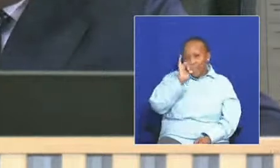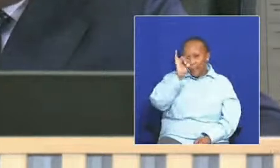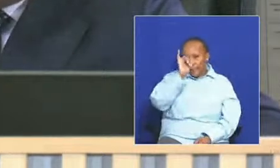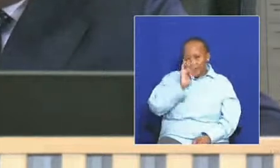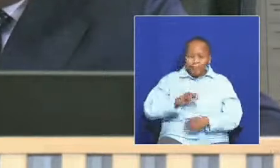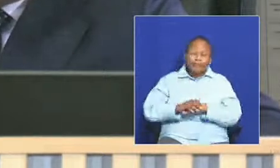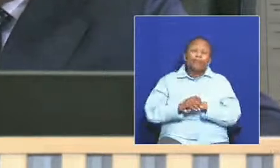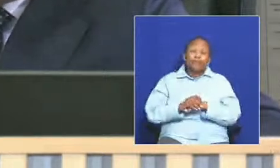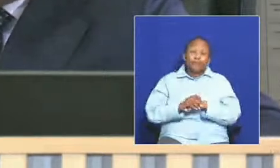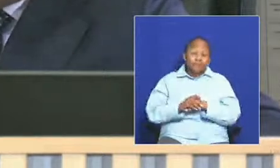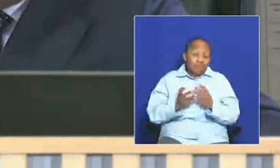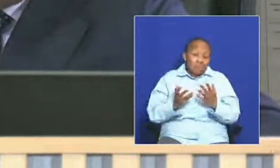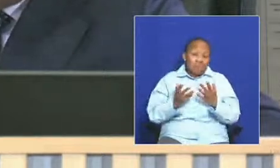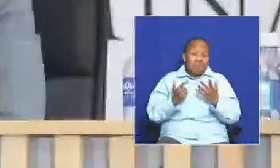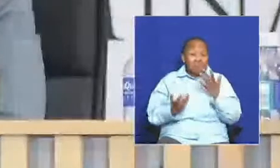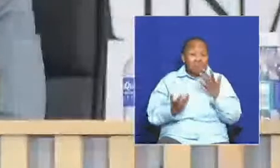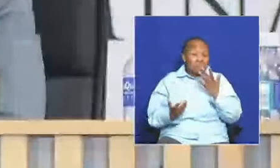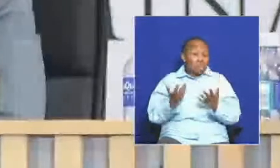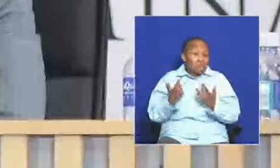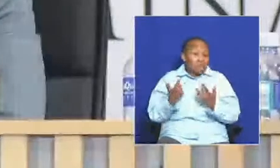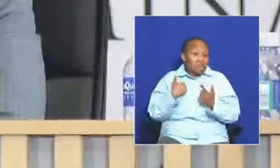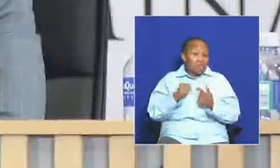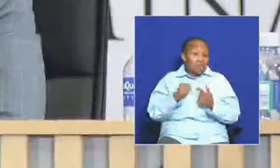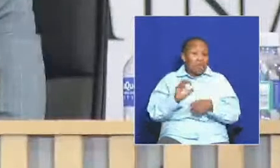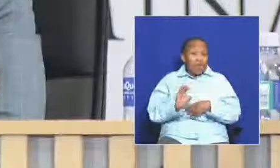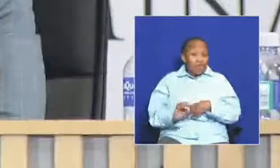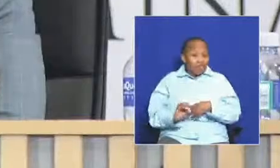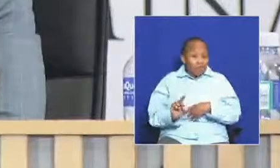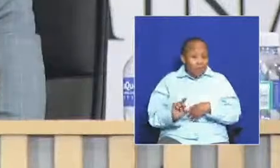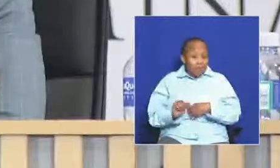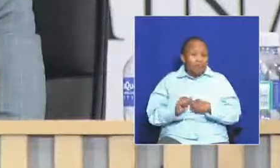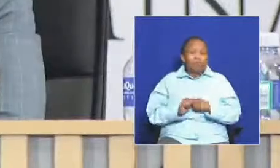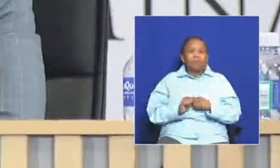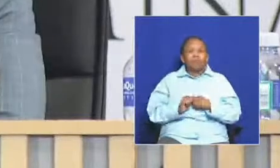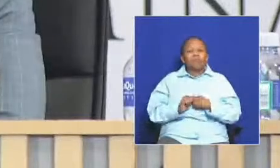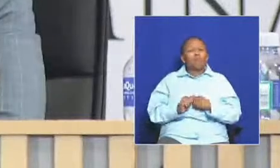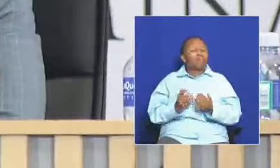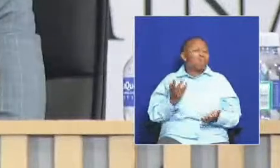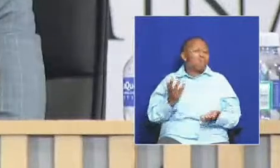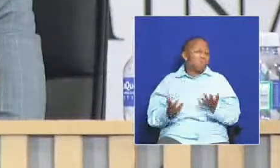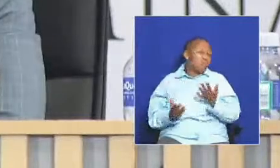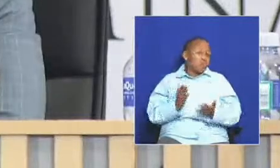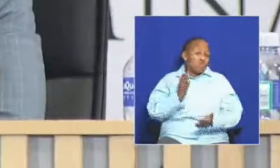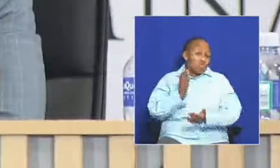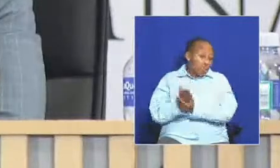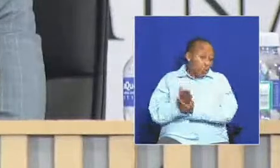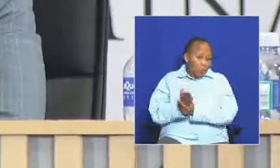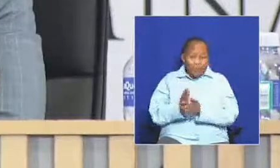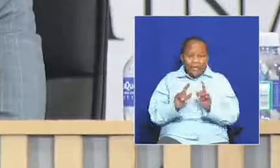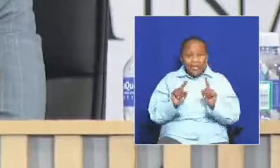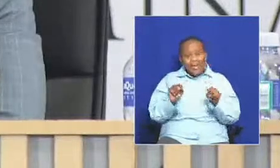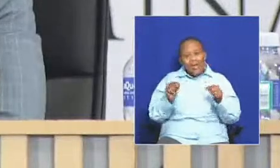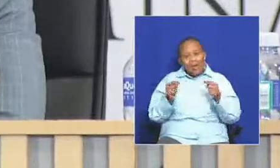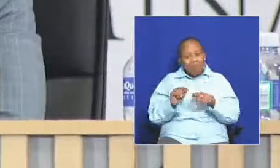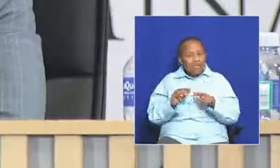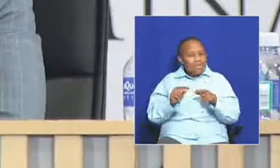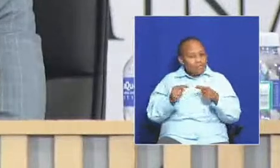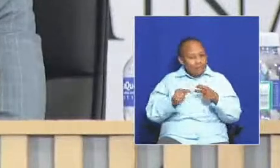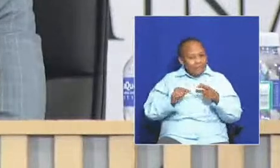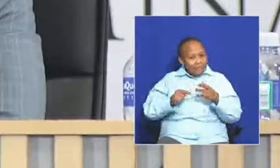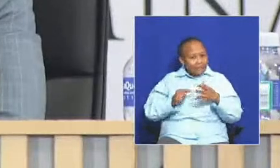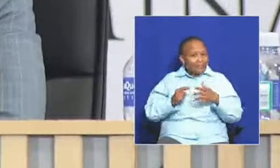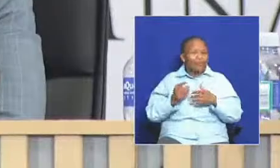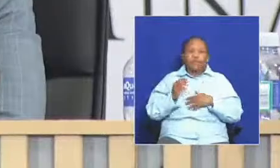the privilege. Surely that cannot be the basis of asserting the privilege. So